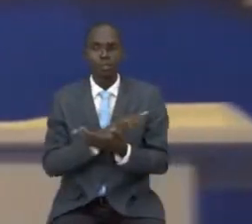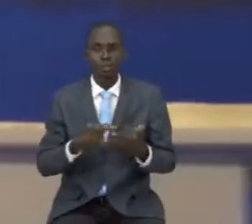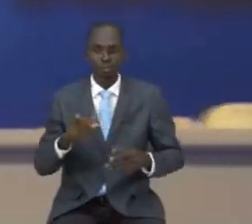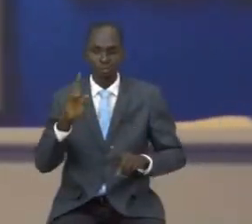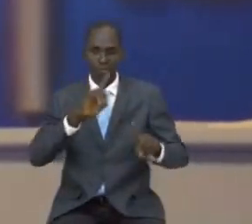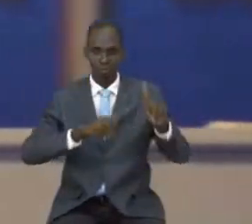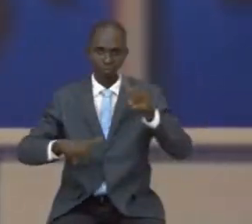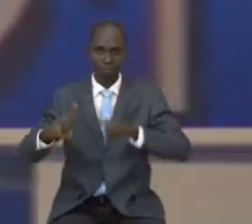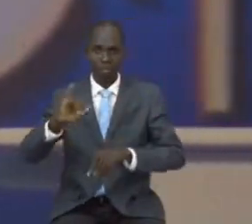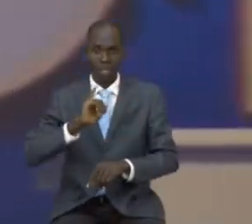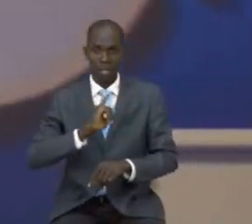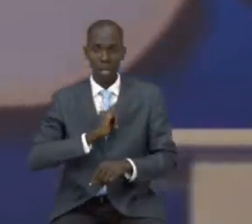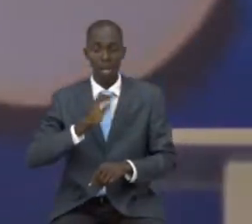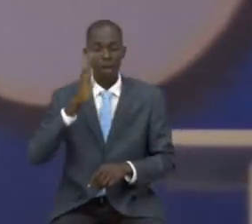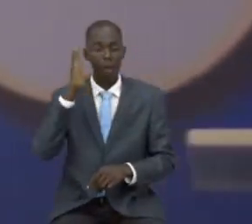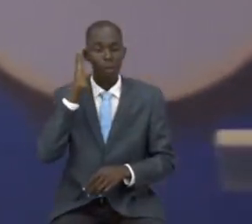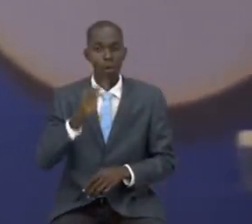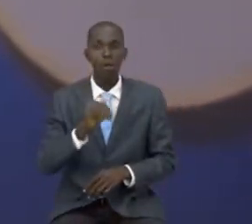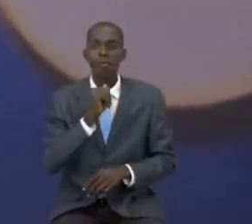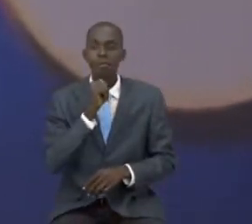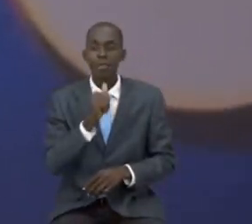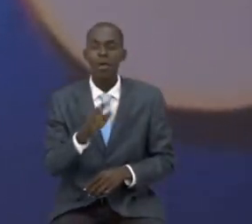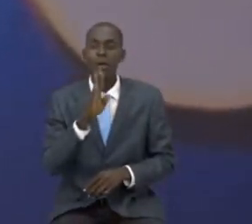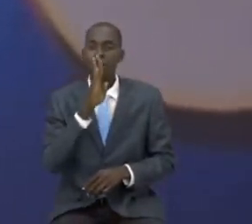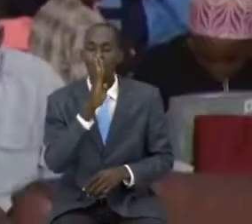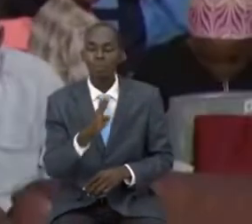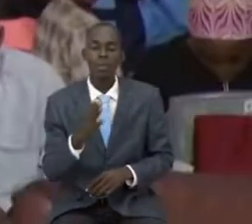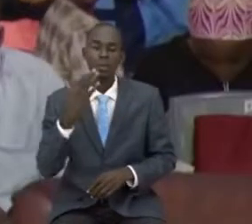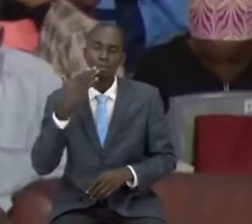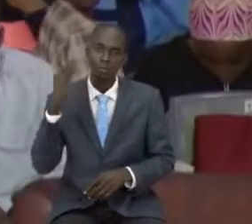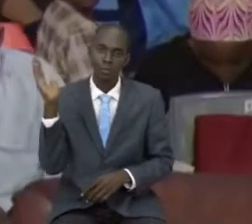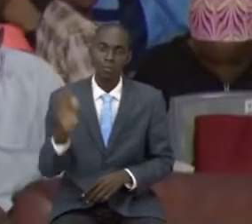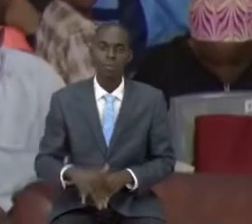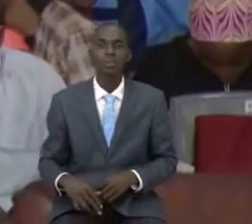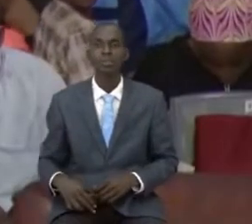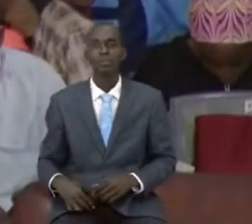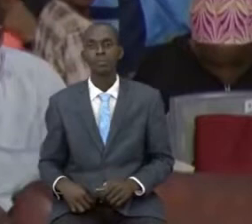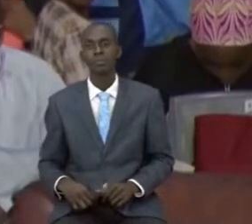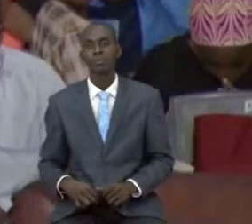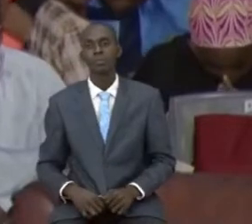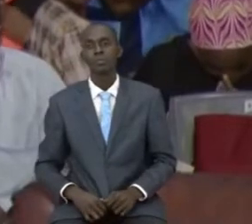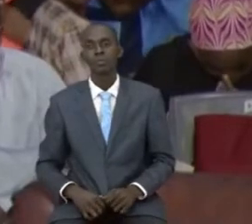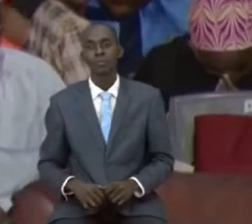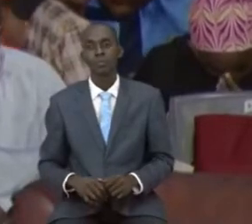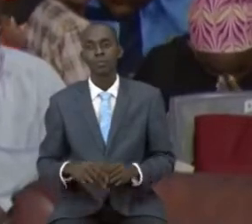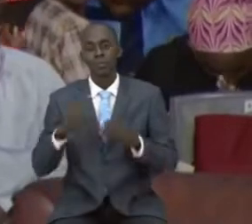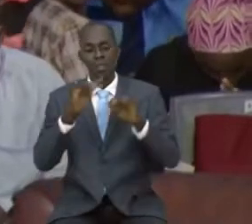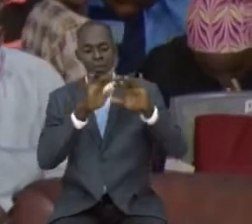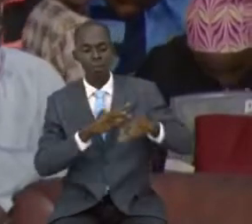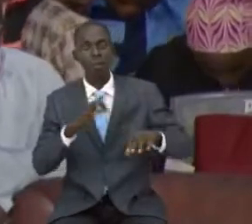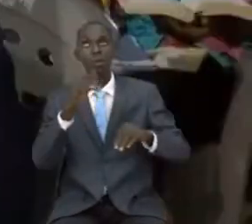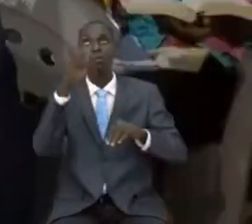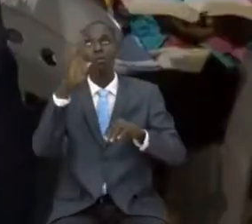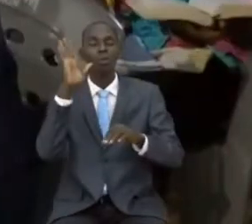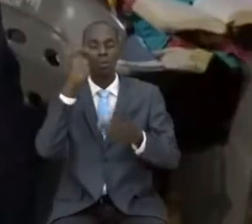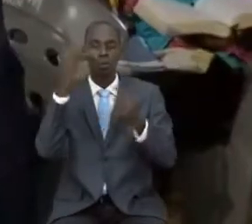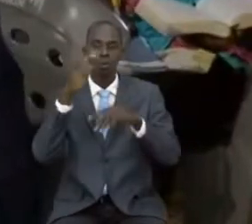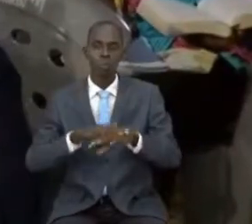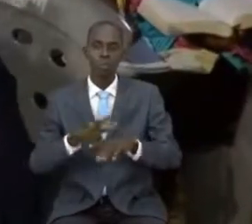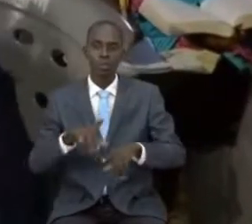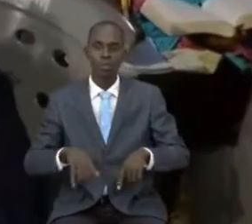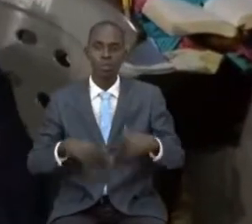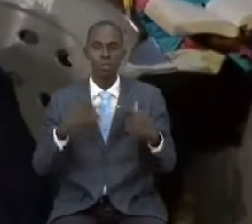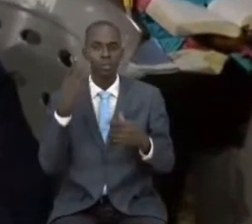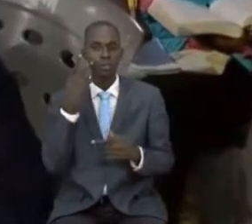wicked. I will not be wicked. The mercy of God will come upon your life. Three things we're looking